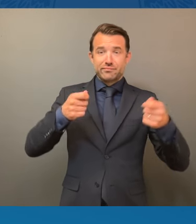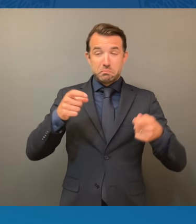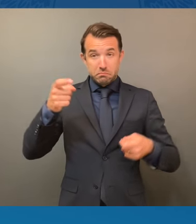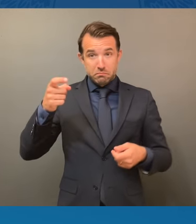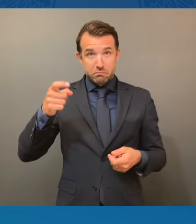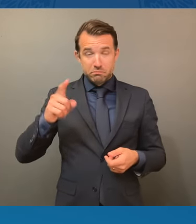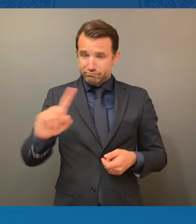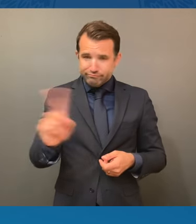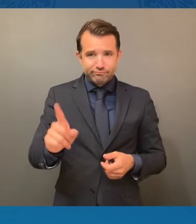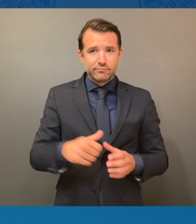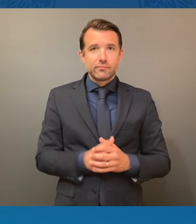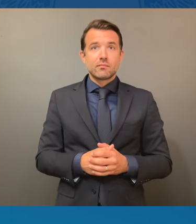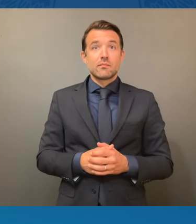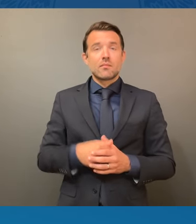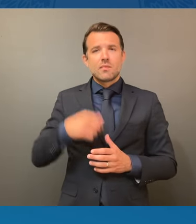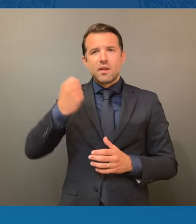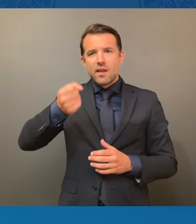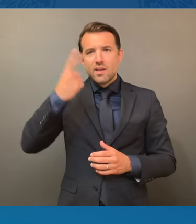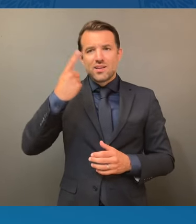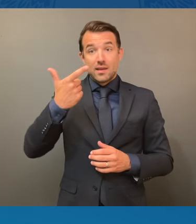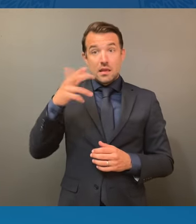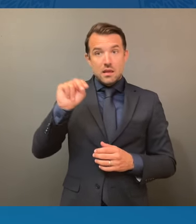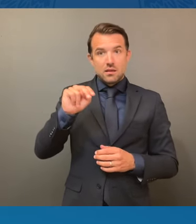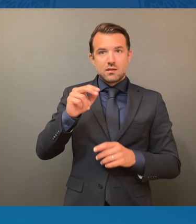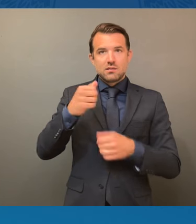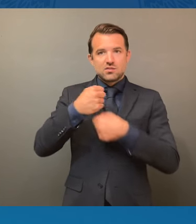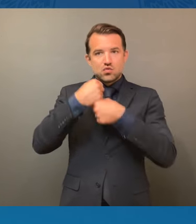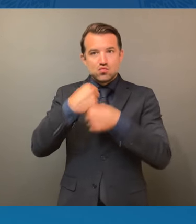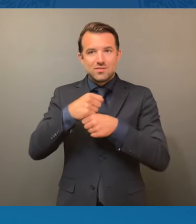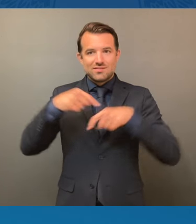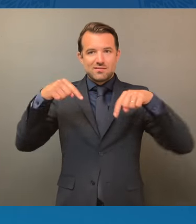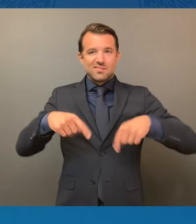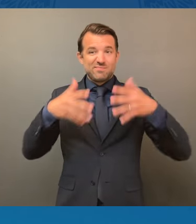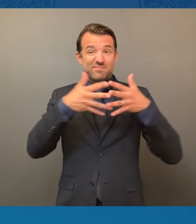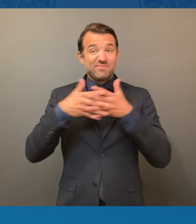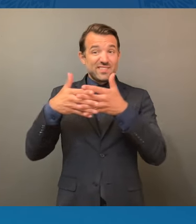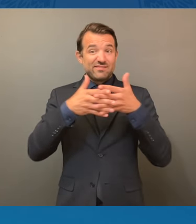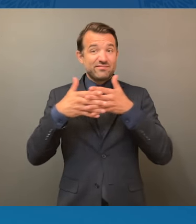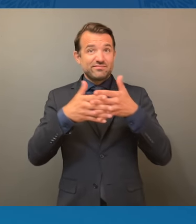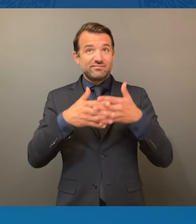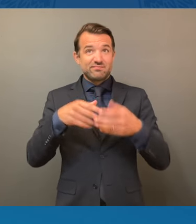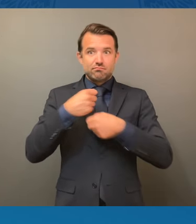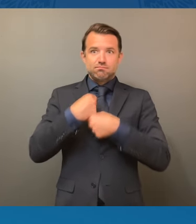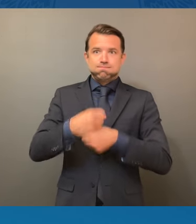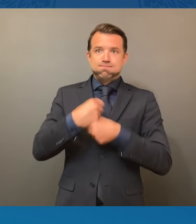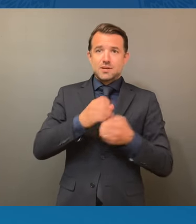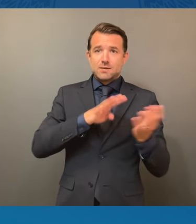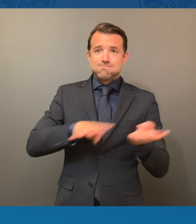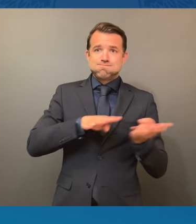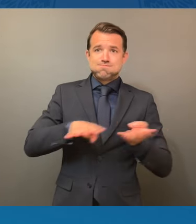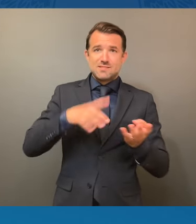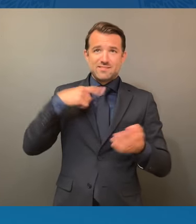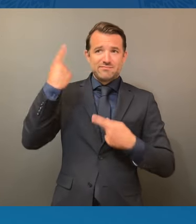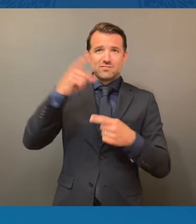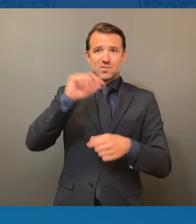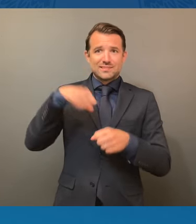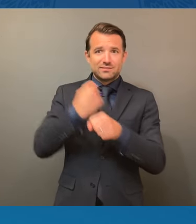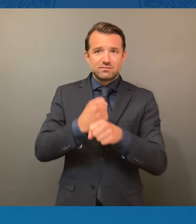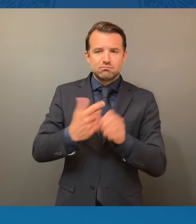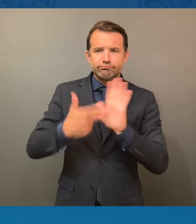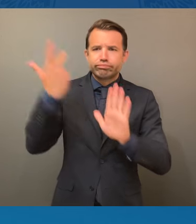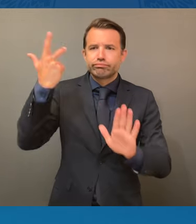guns manufactured in this country tripled over the last 20 years. Today, we have more guns in